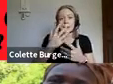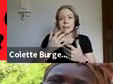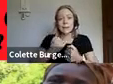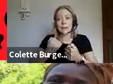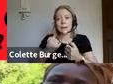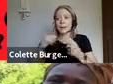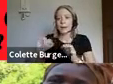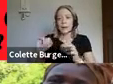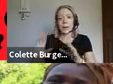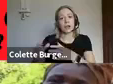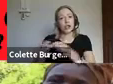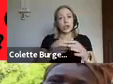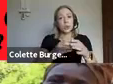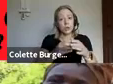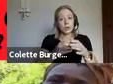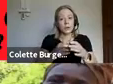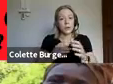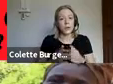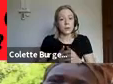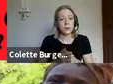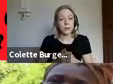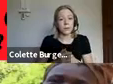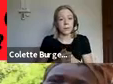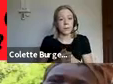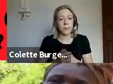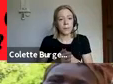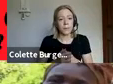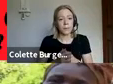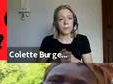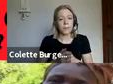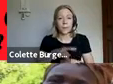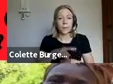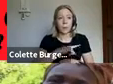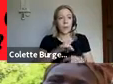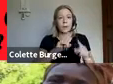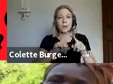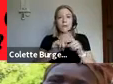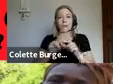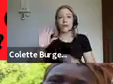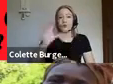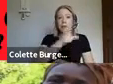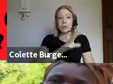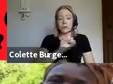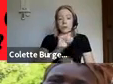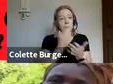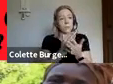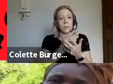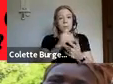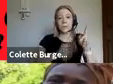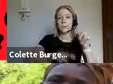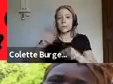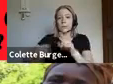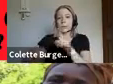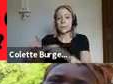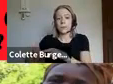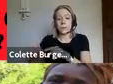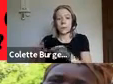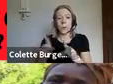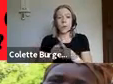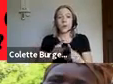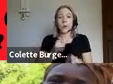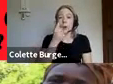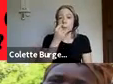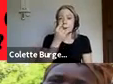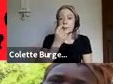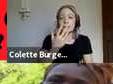and mechanisms and networking capacities in different regions and globally, and also capacity of